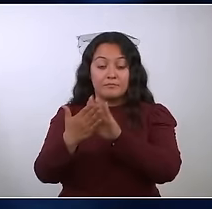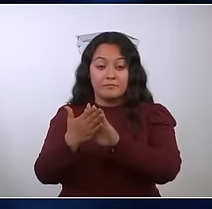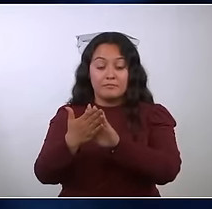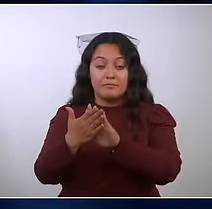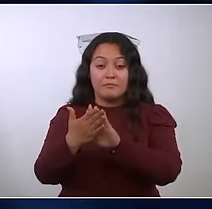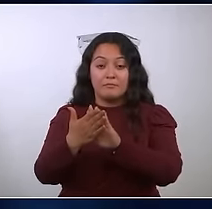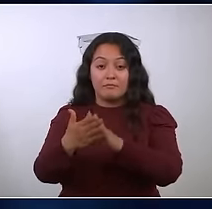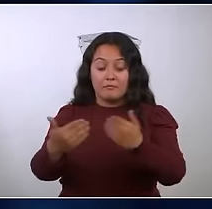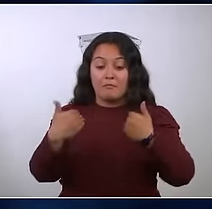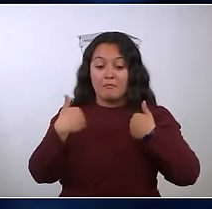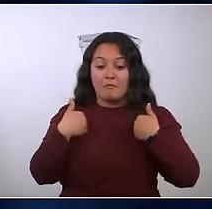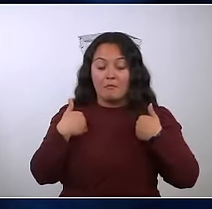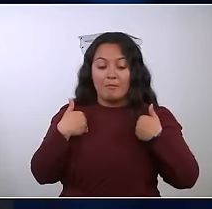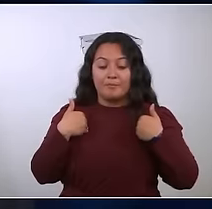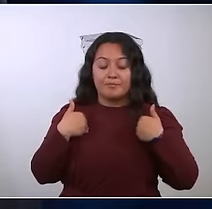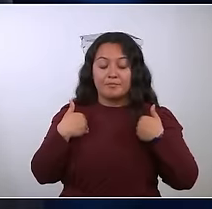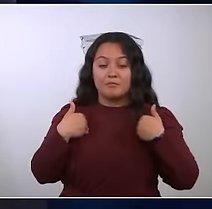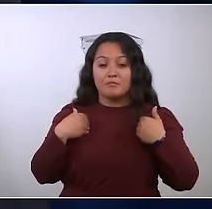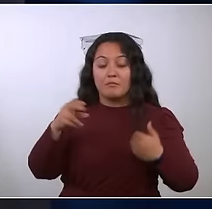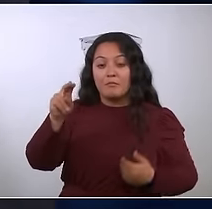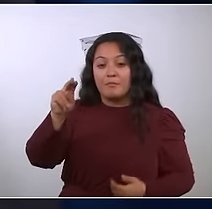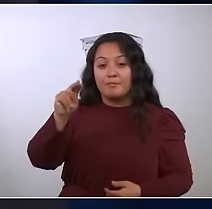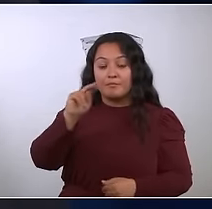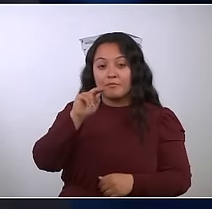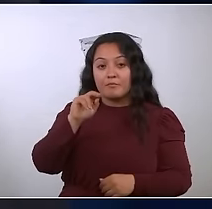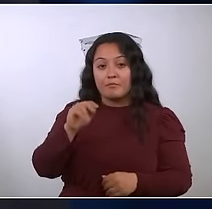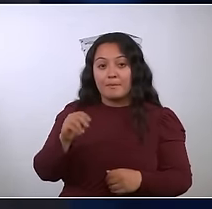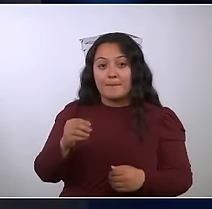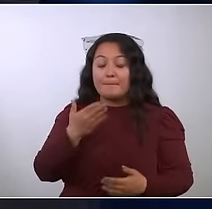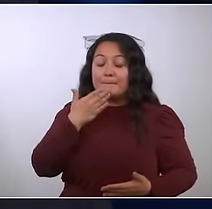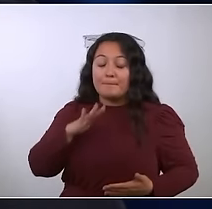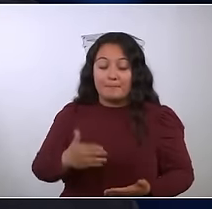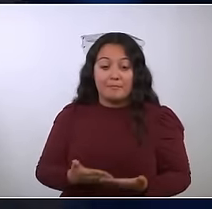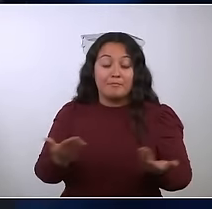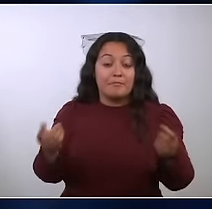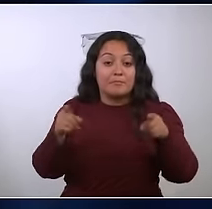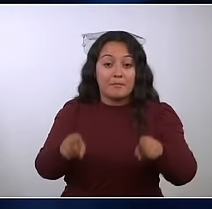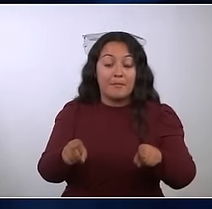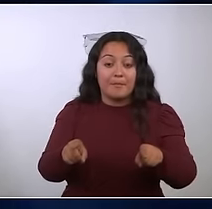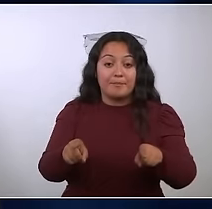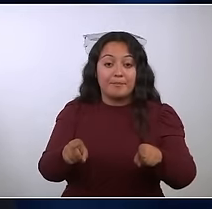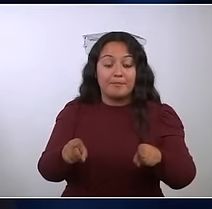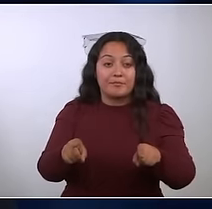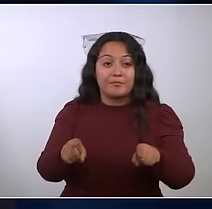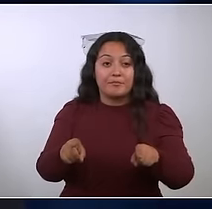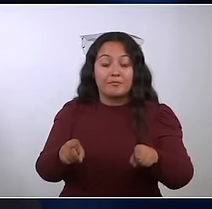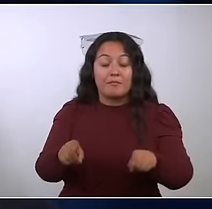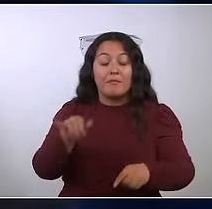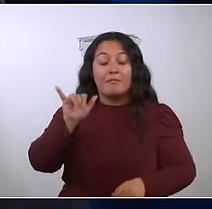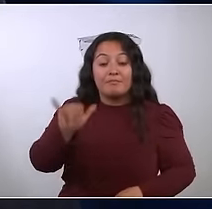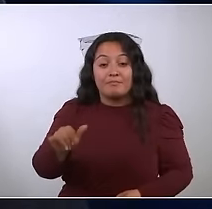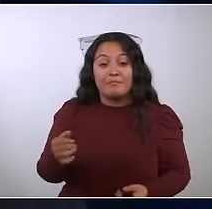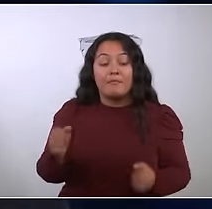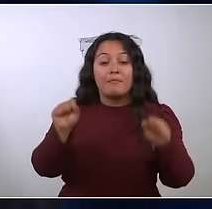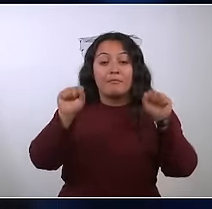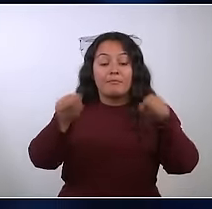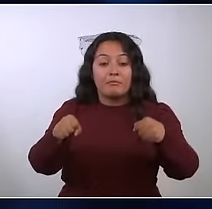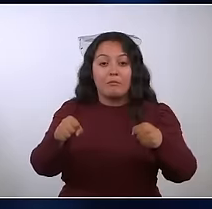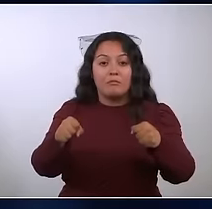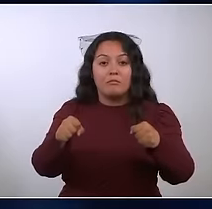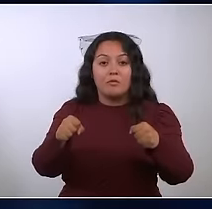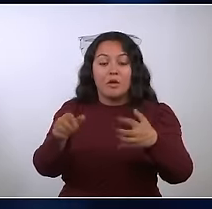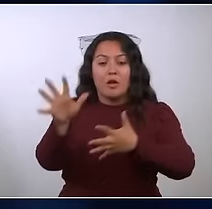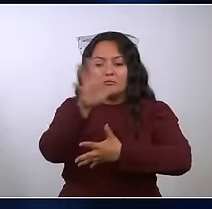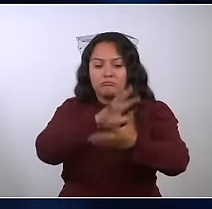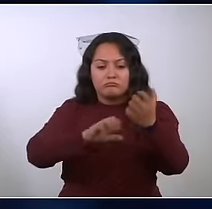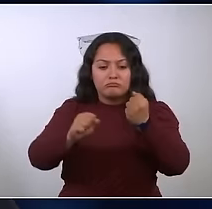impacted by a natural or human cause. Puede ser impactado por una causa humana o natural. That can affect or destroy the hard work that